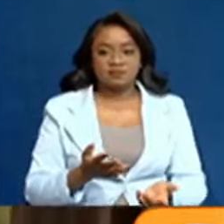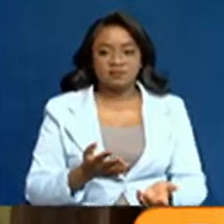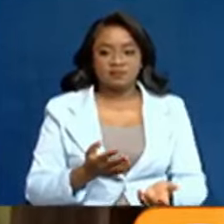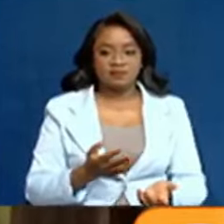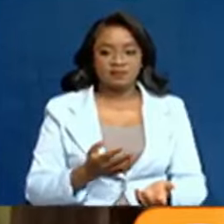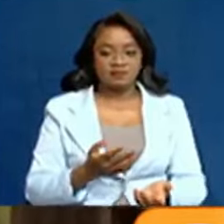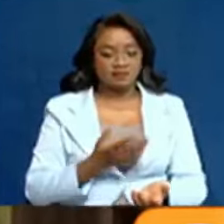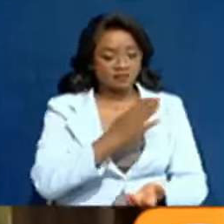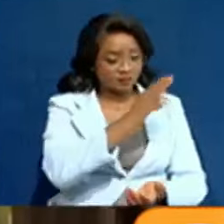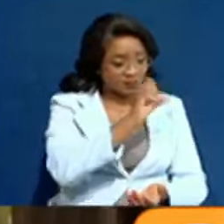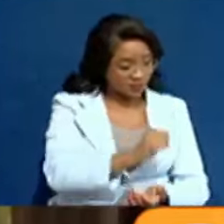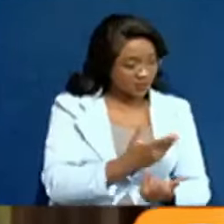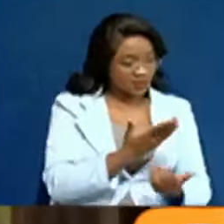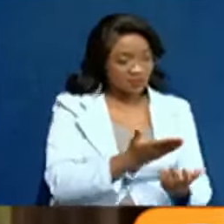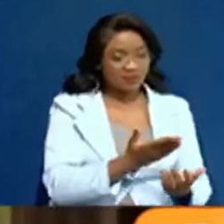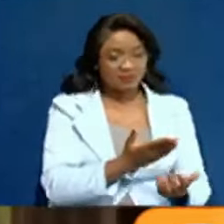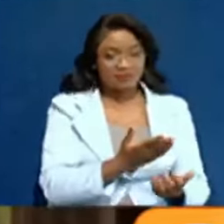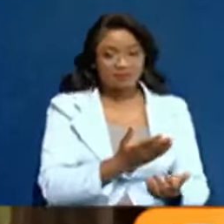Mr. Murkomen.